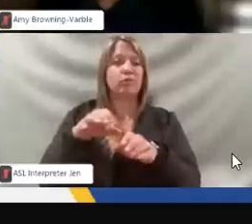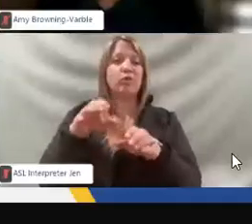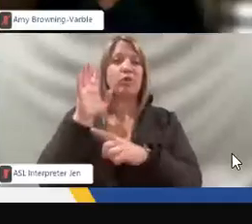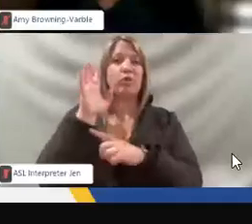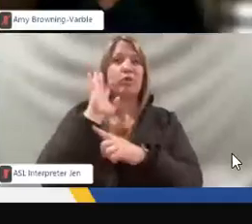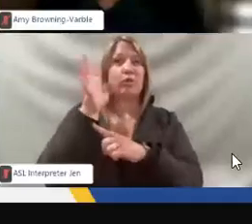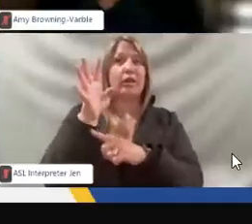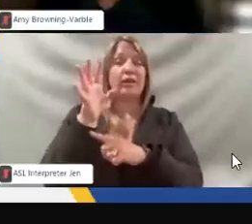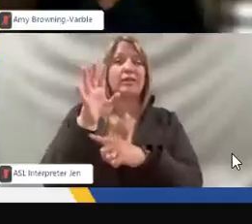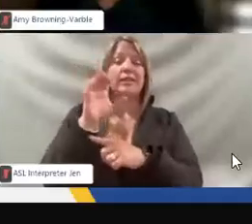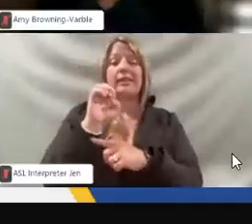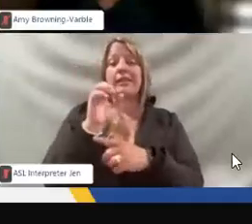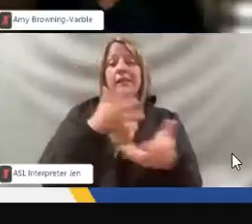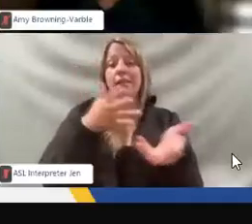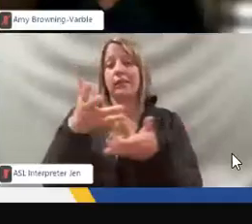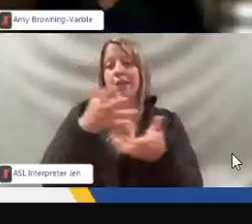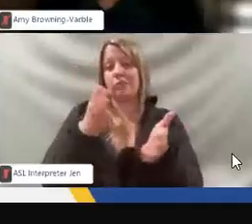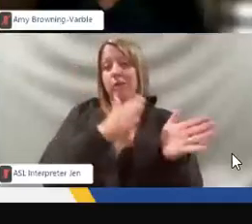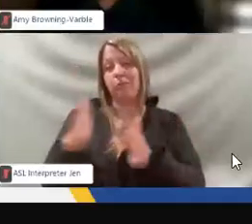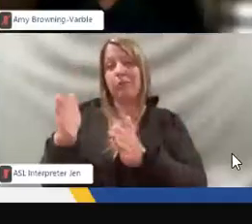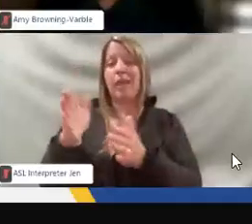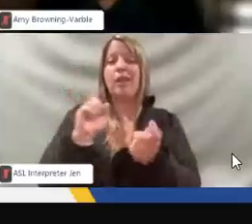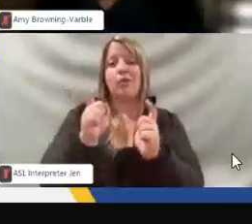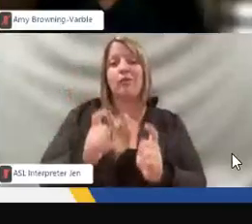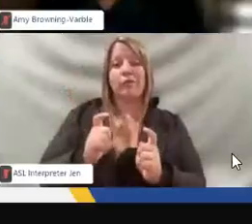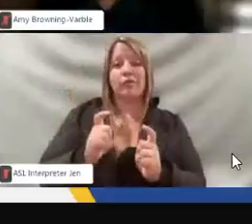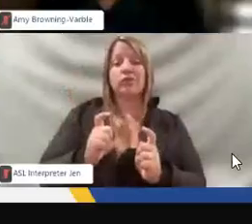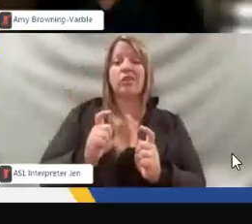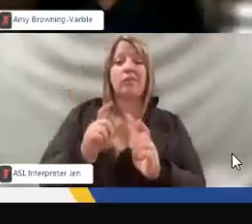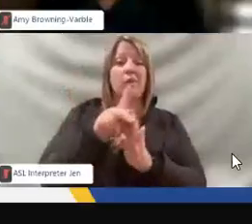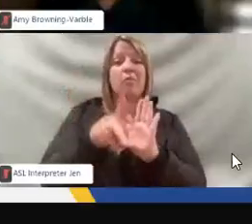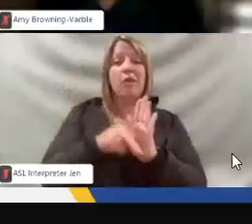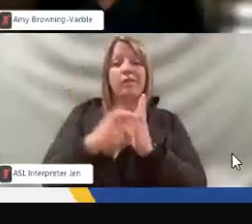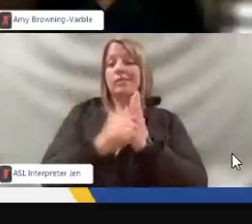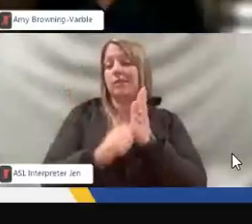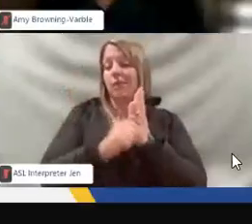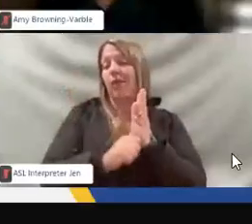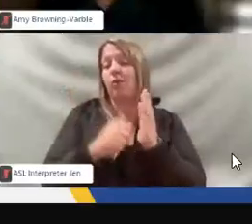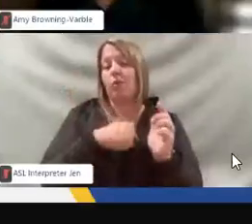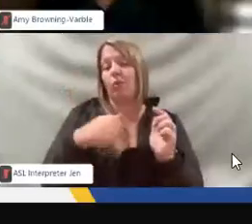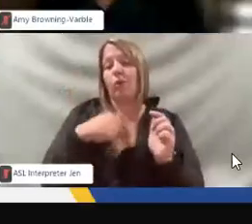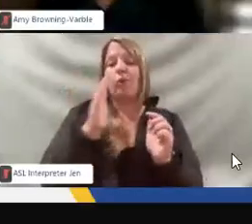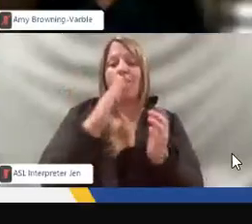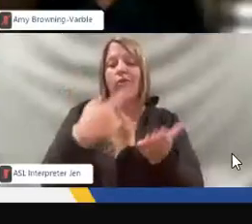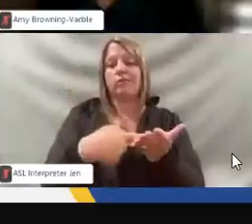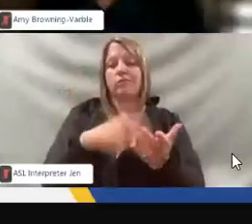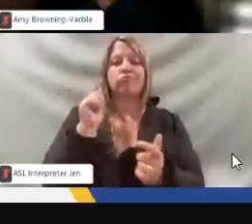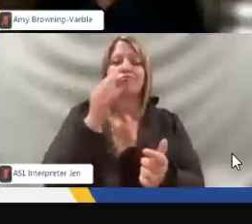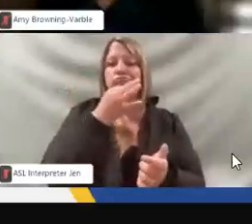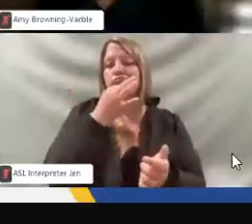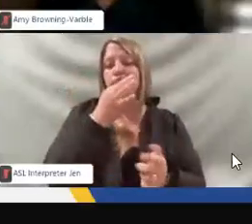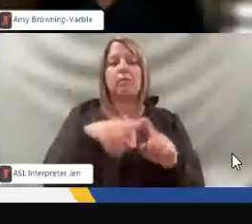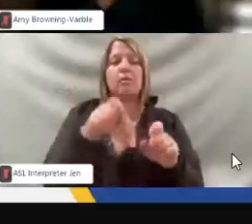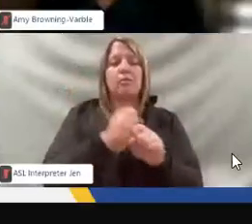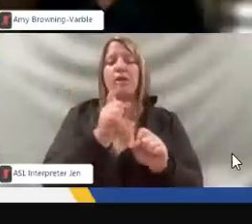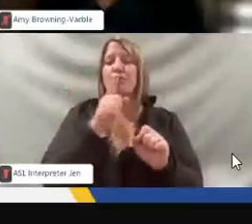creation of the engagement plan and the revision of the policy manual. And we'll go through that engagement plan in a bit, but it's making sure that we have a good process